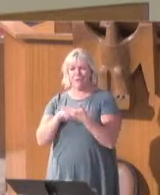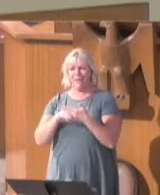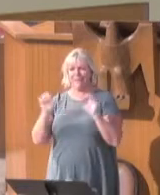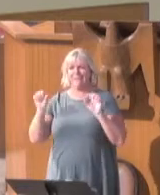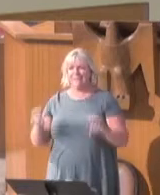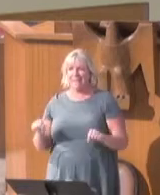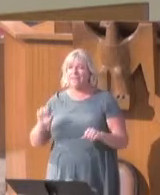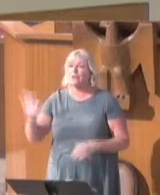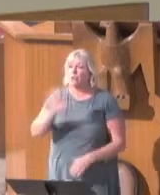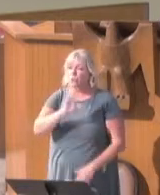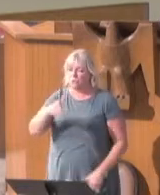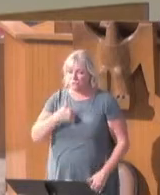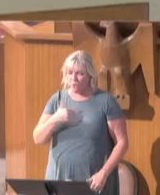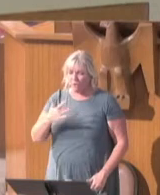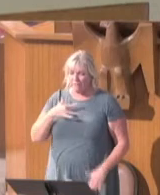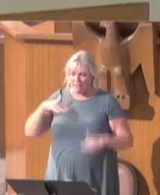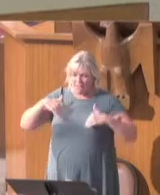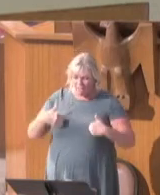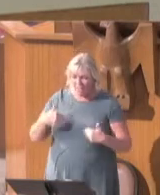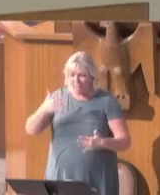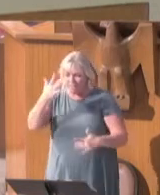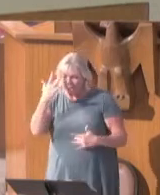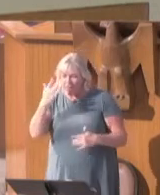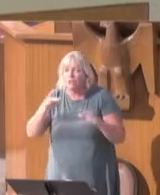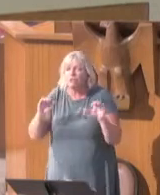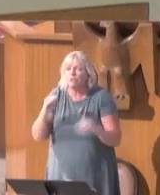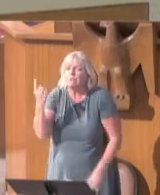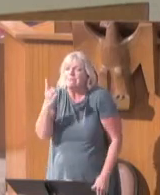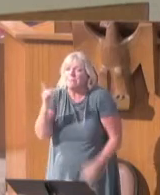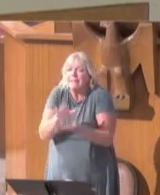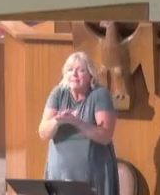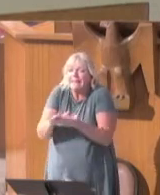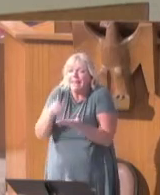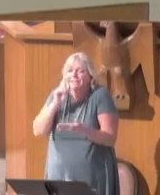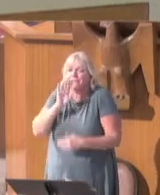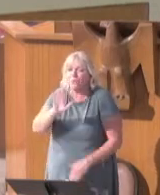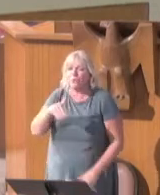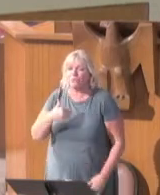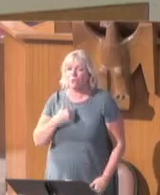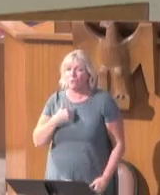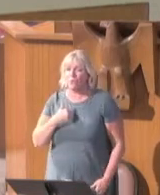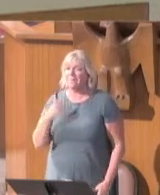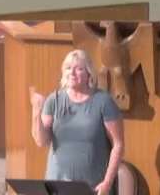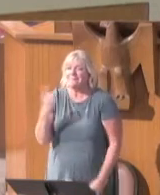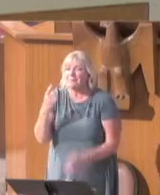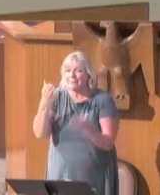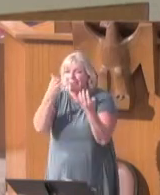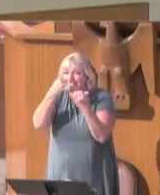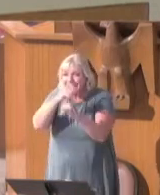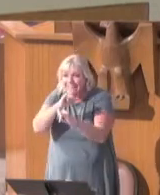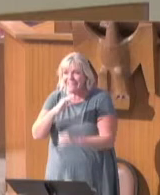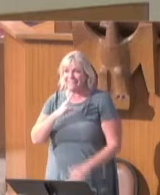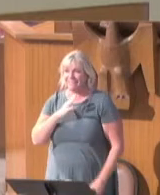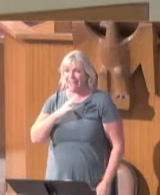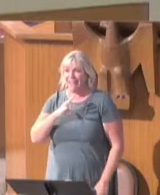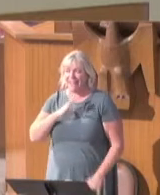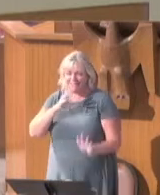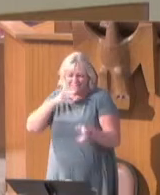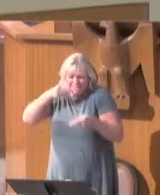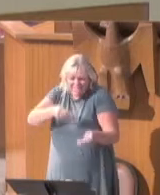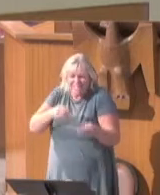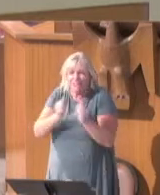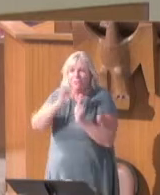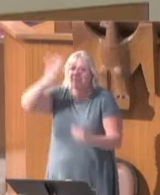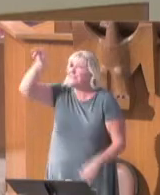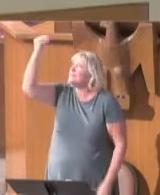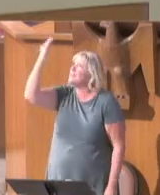your soul is weary or unwell, do something nice for your soul, even something silly. Feed it with grace at